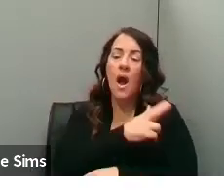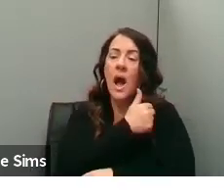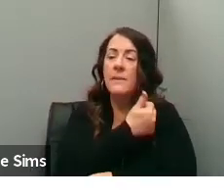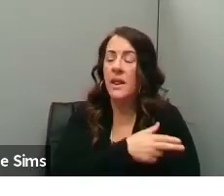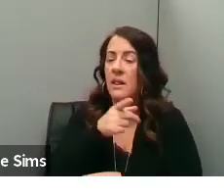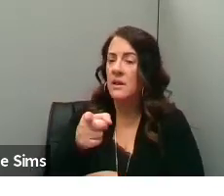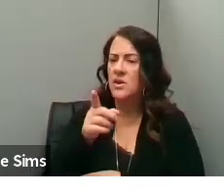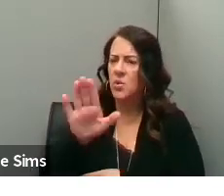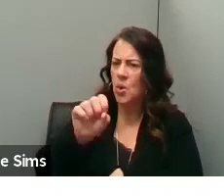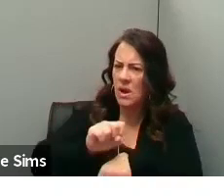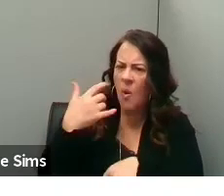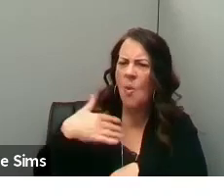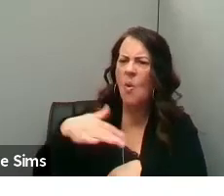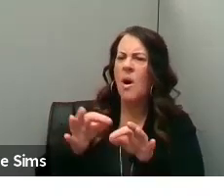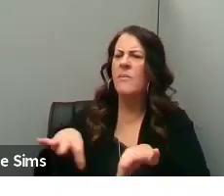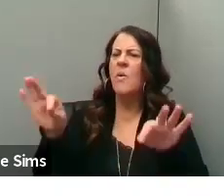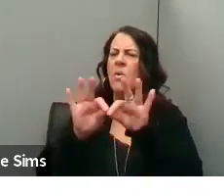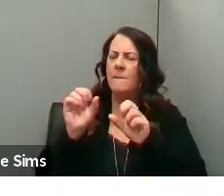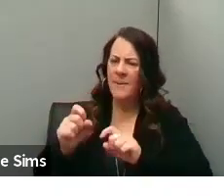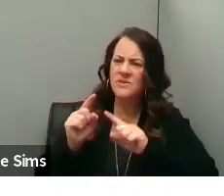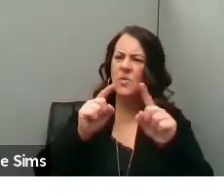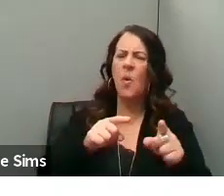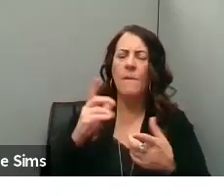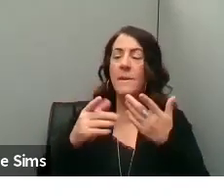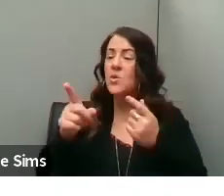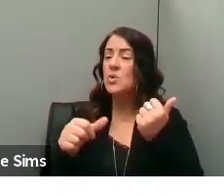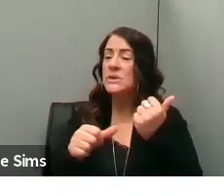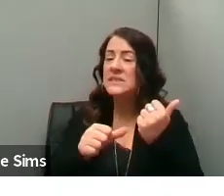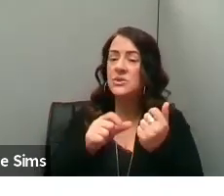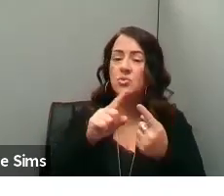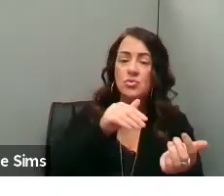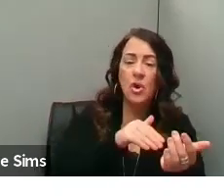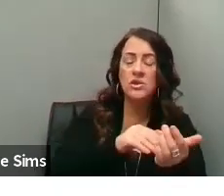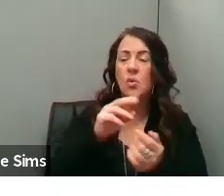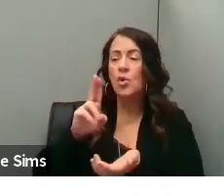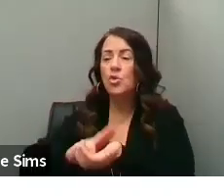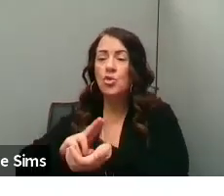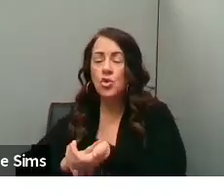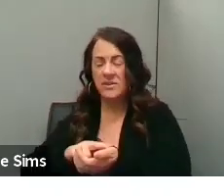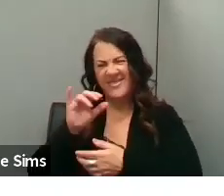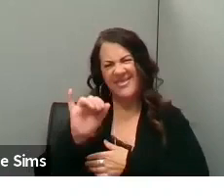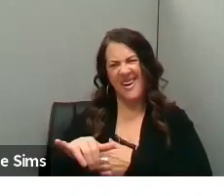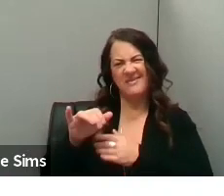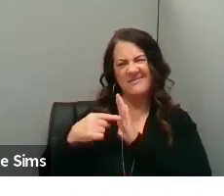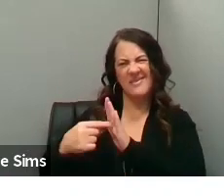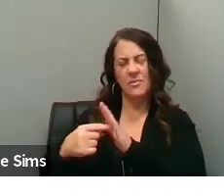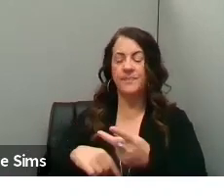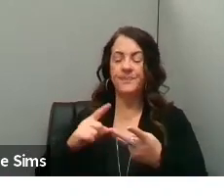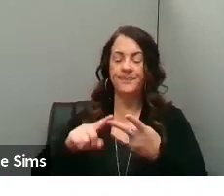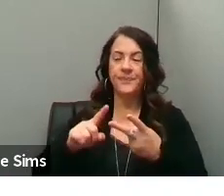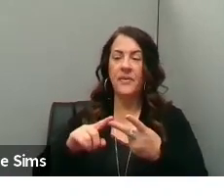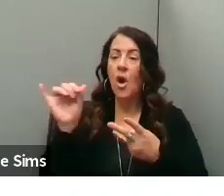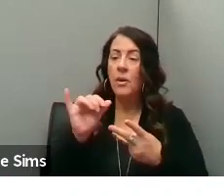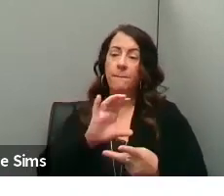hospital, nurses, physician's assistants, people of that nature. First responders, such